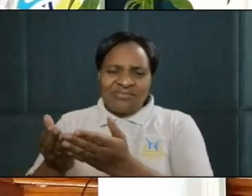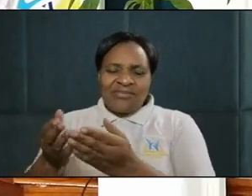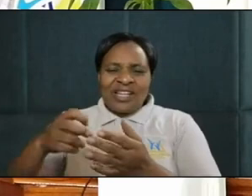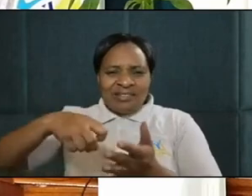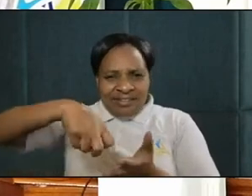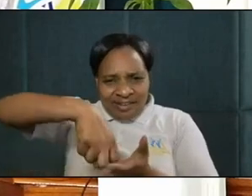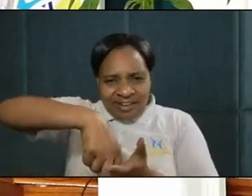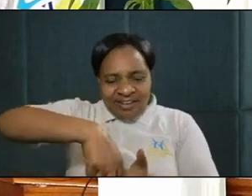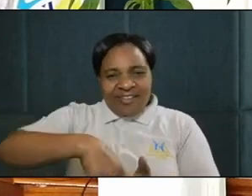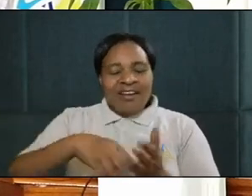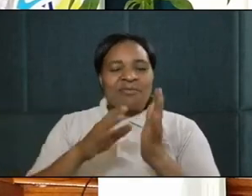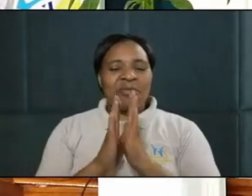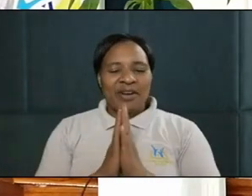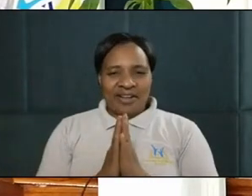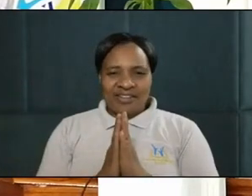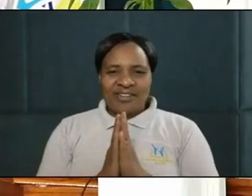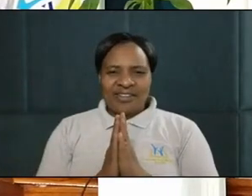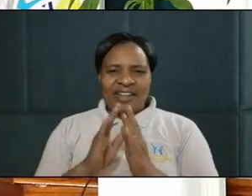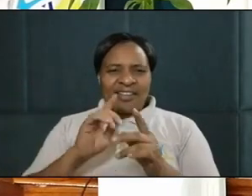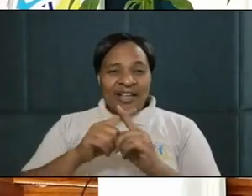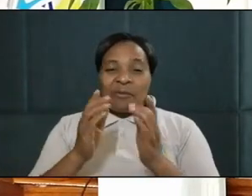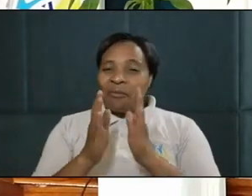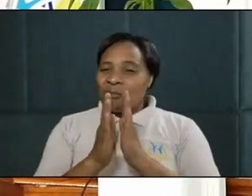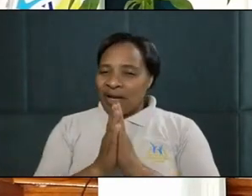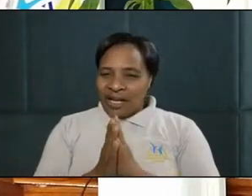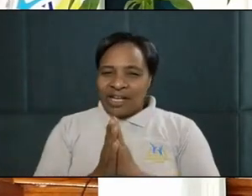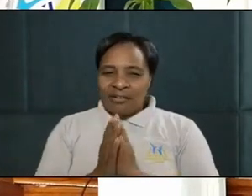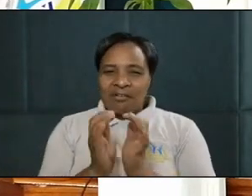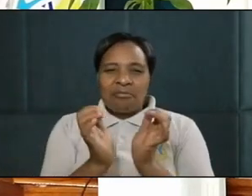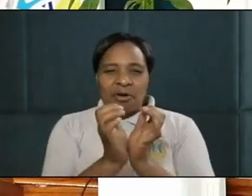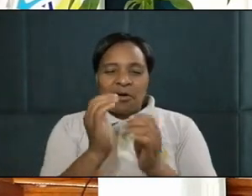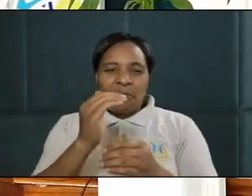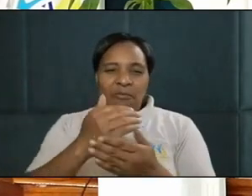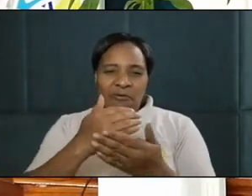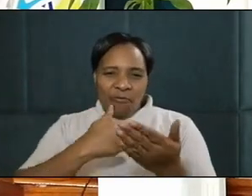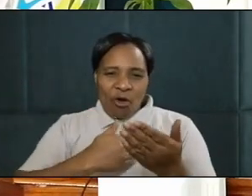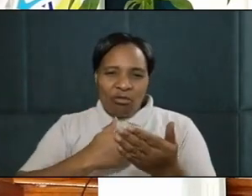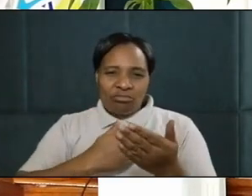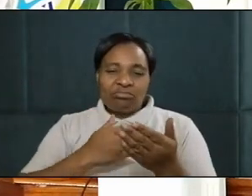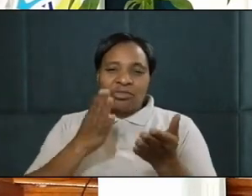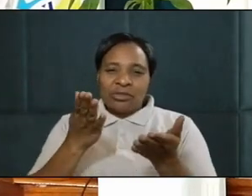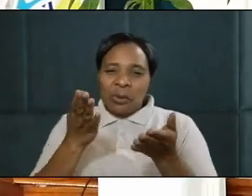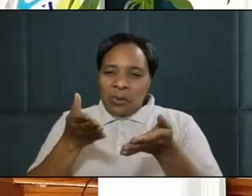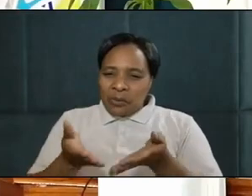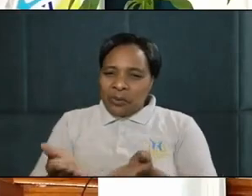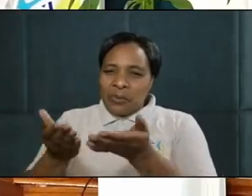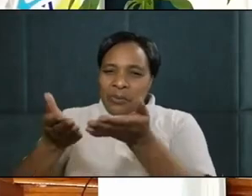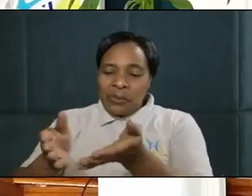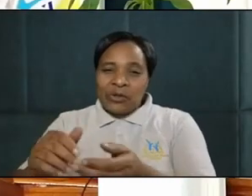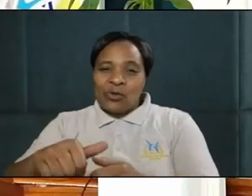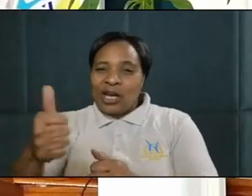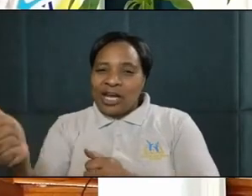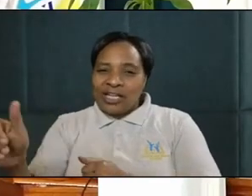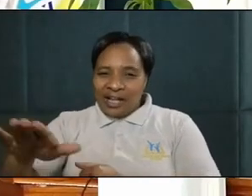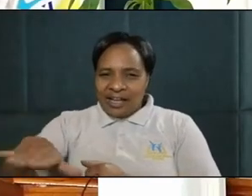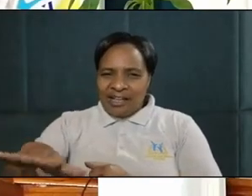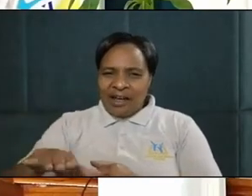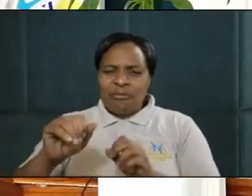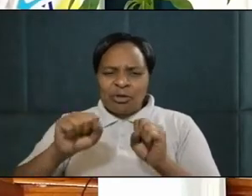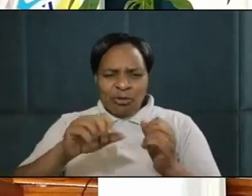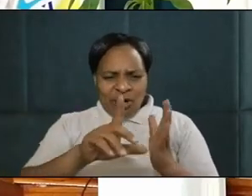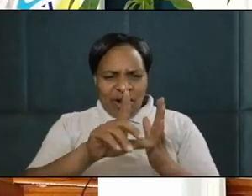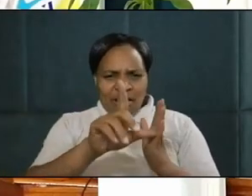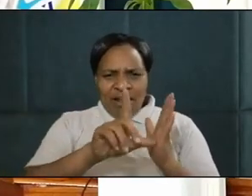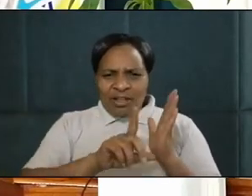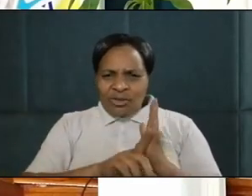they knelt down at the shore and prayed with Paul before he sails to another destination. Is there a lesson we can learn from